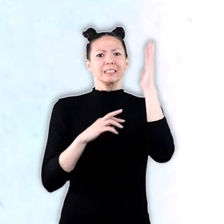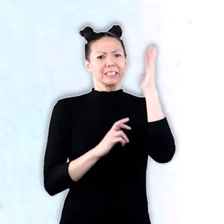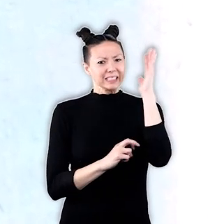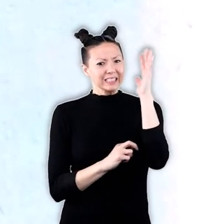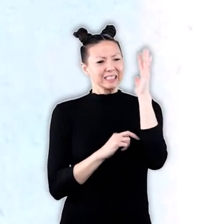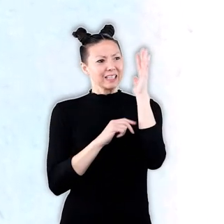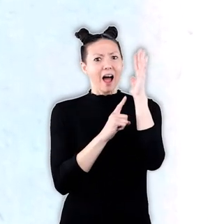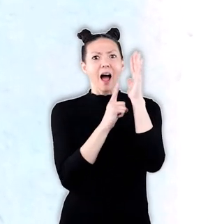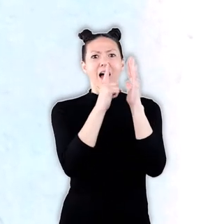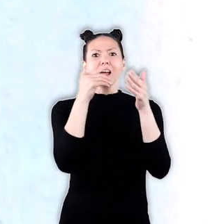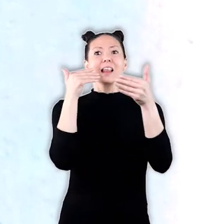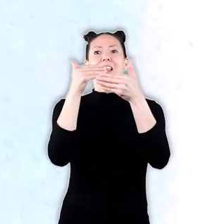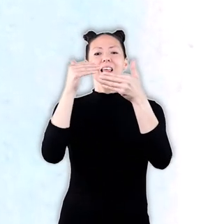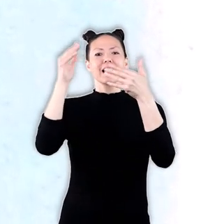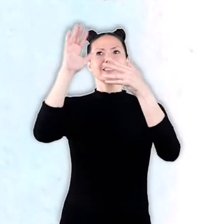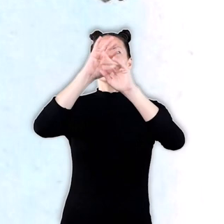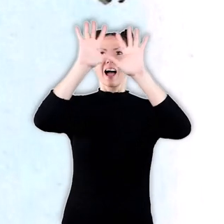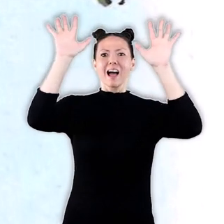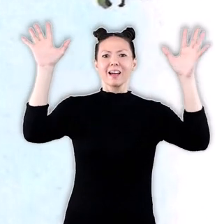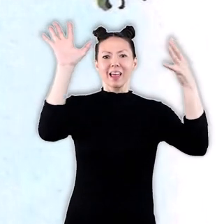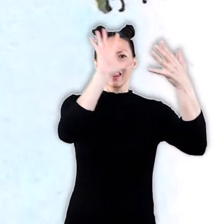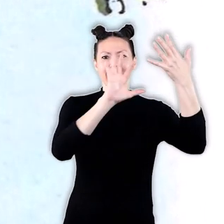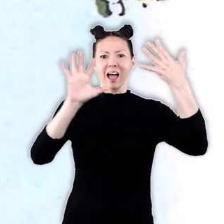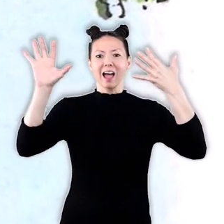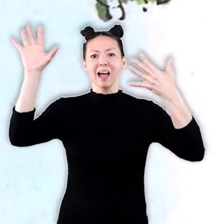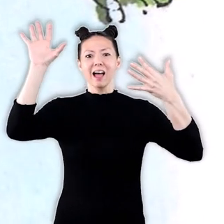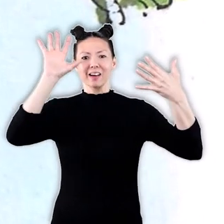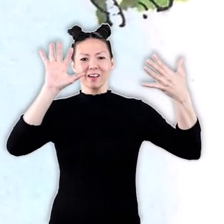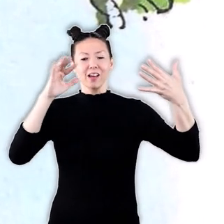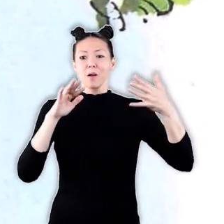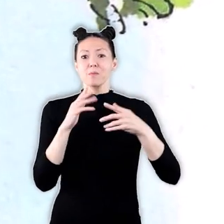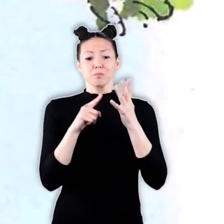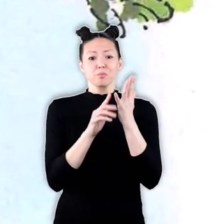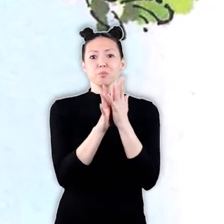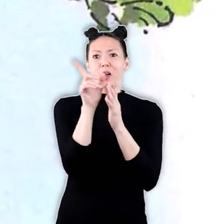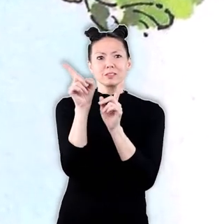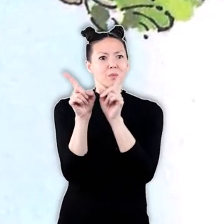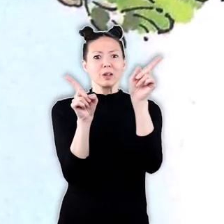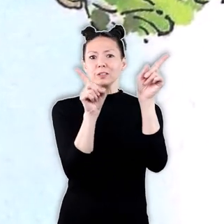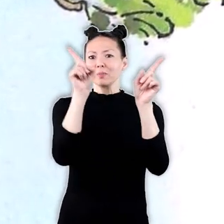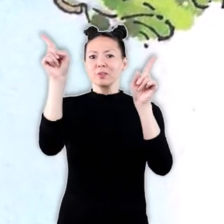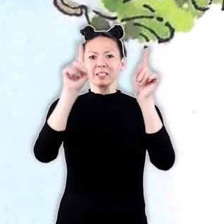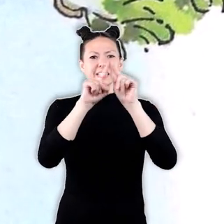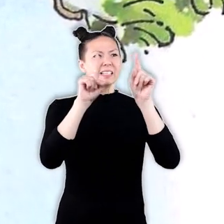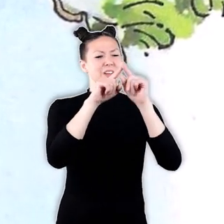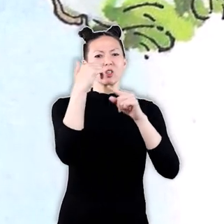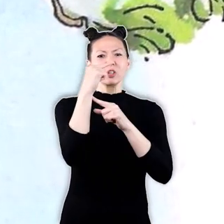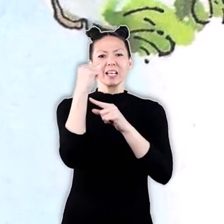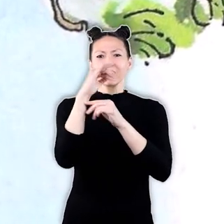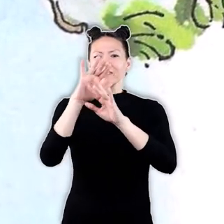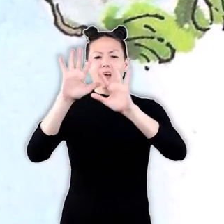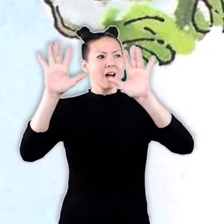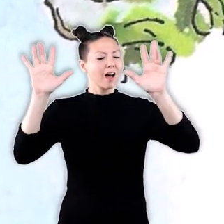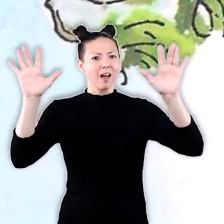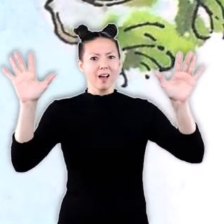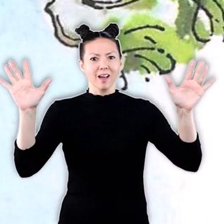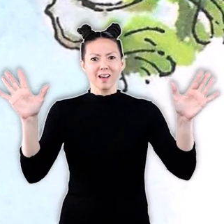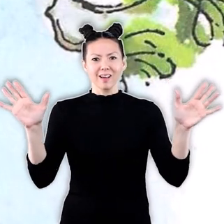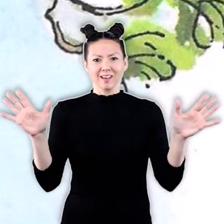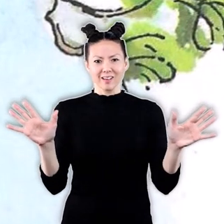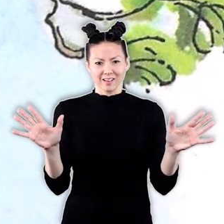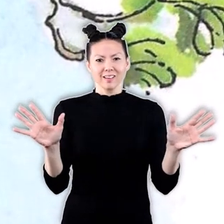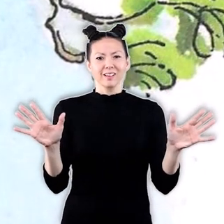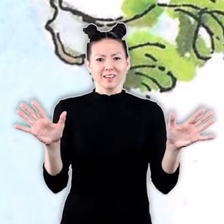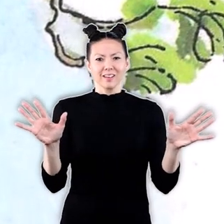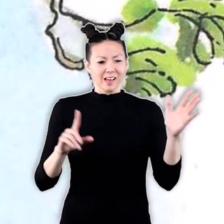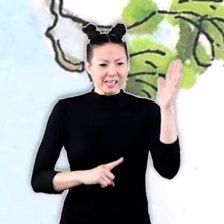cloudy blue sky. Its branches at all different angles, with green leaves clustered at their tips.